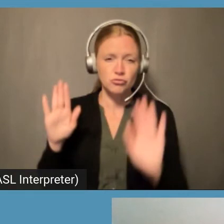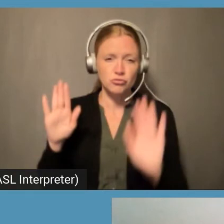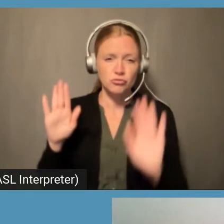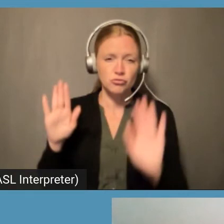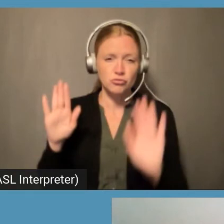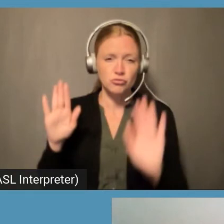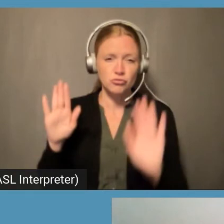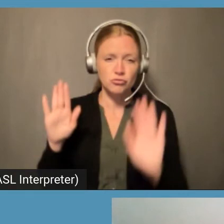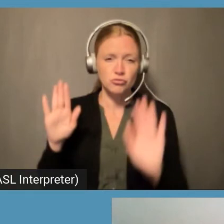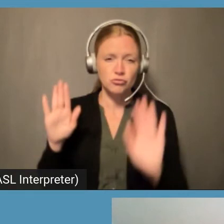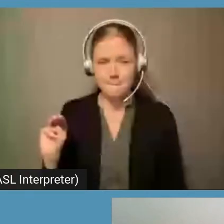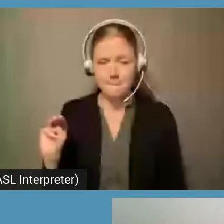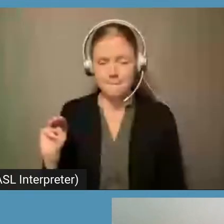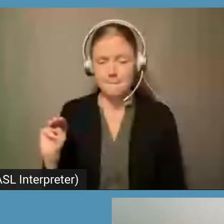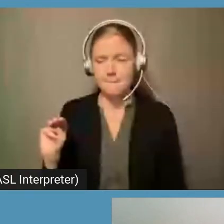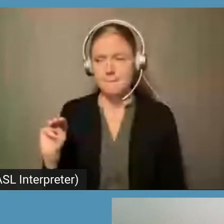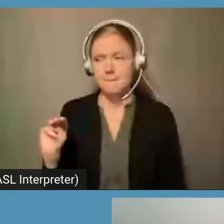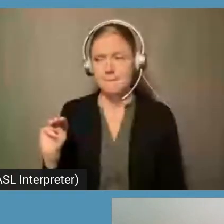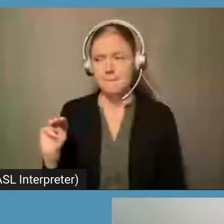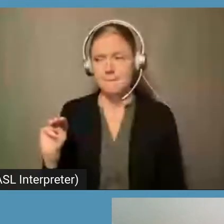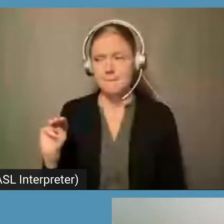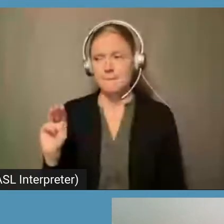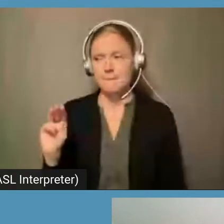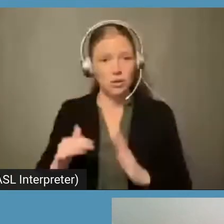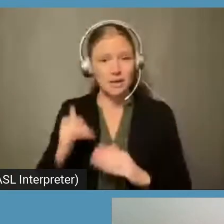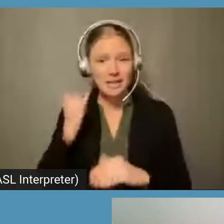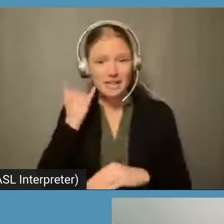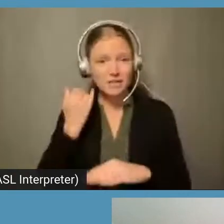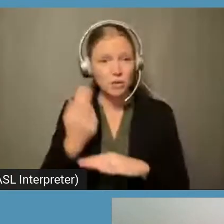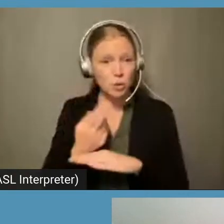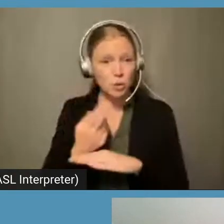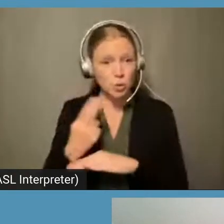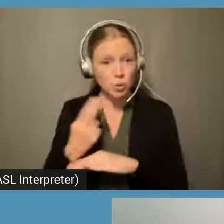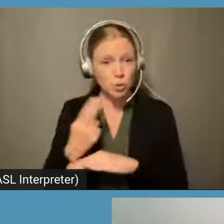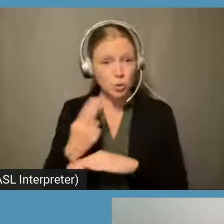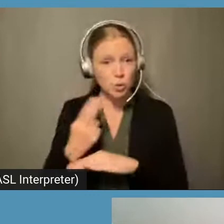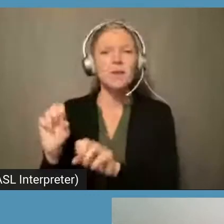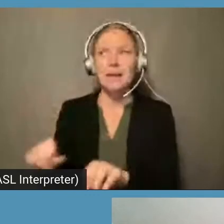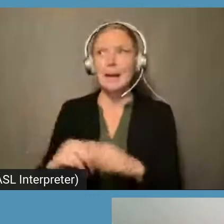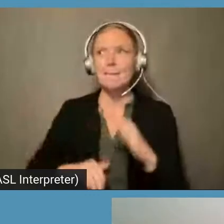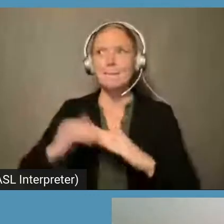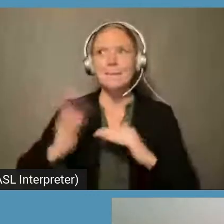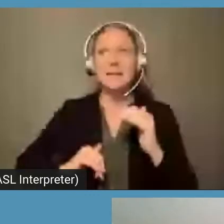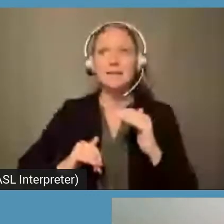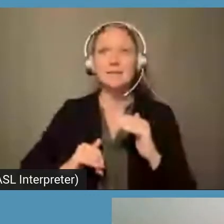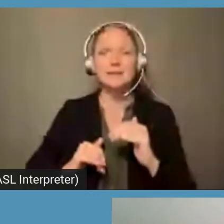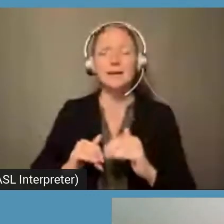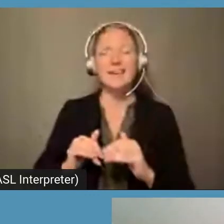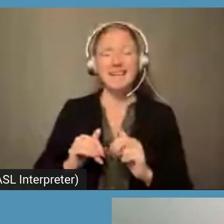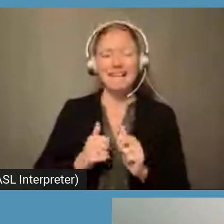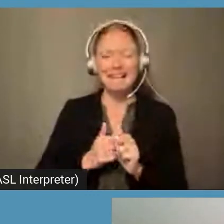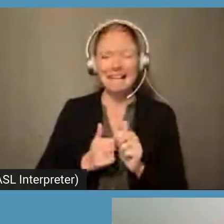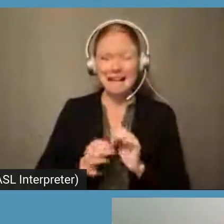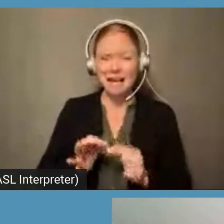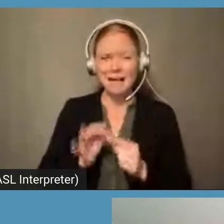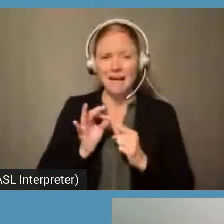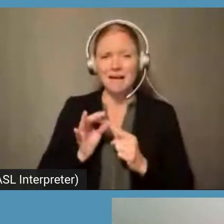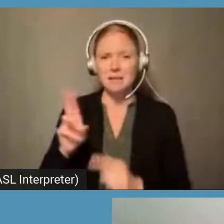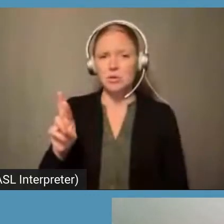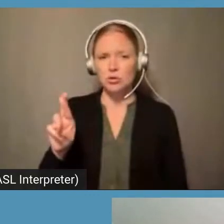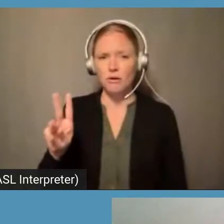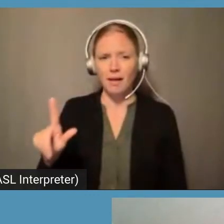Analytics, you can basically build these custom URLs that will track, where did this hit come